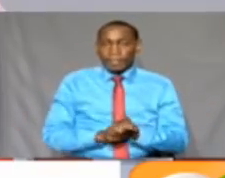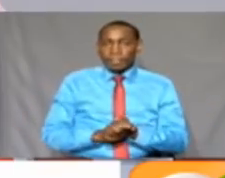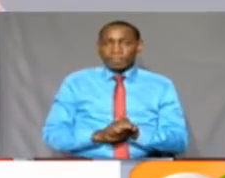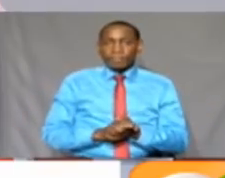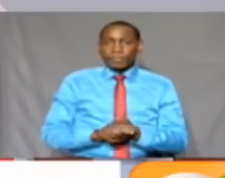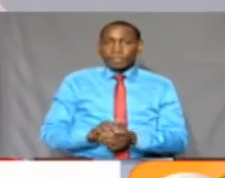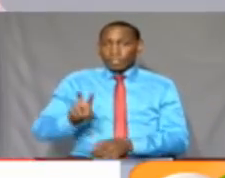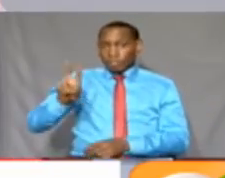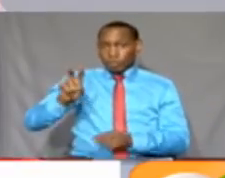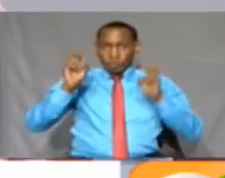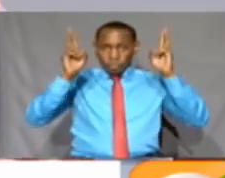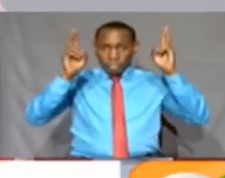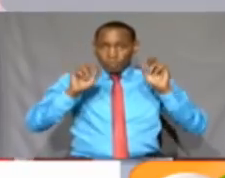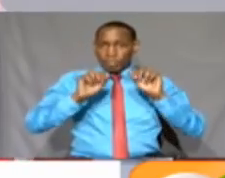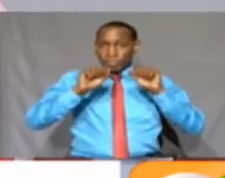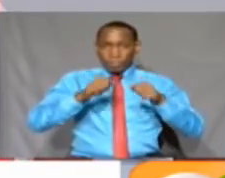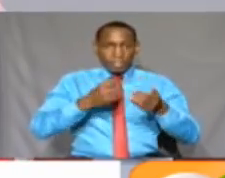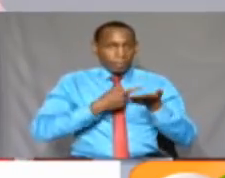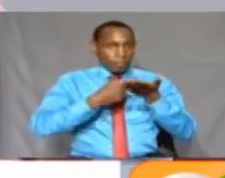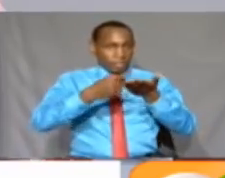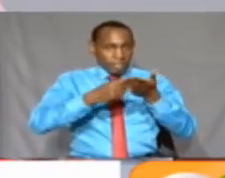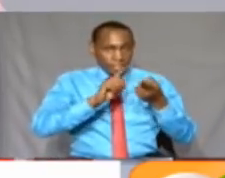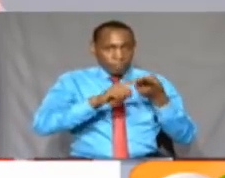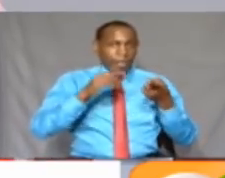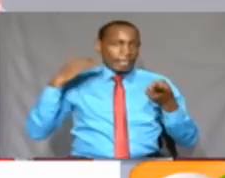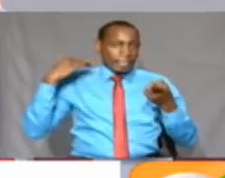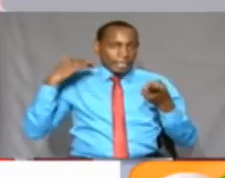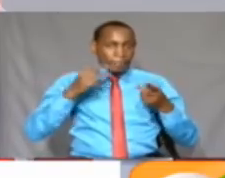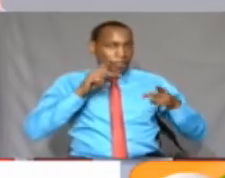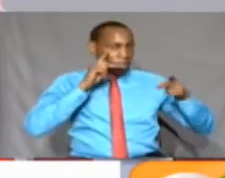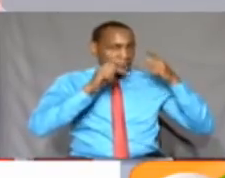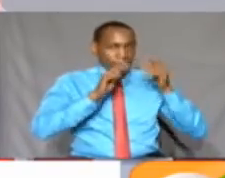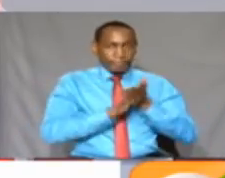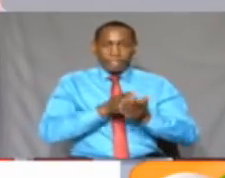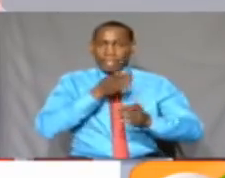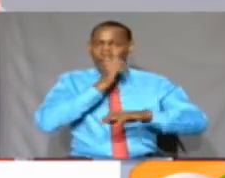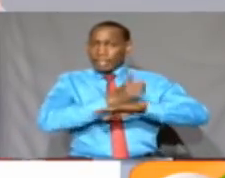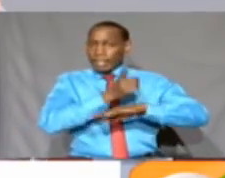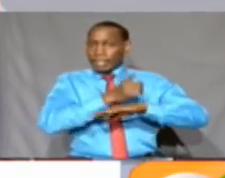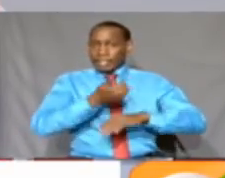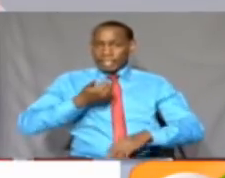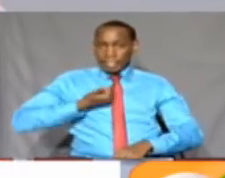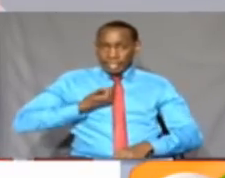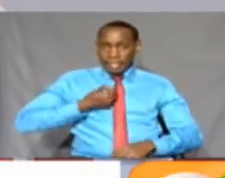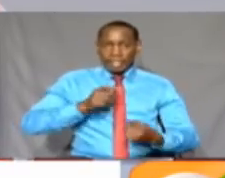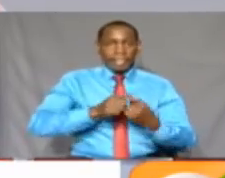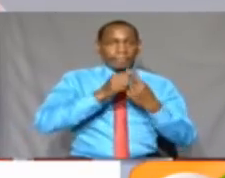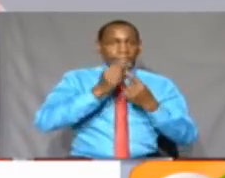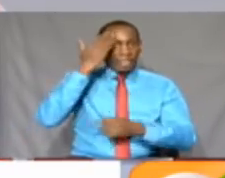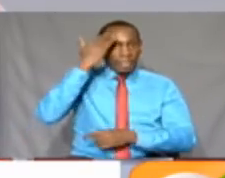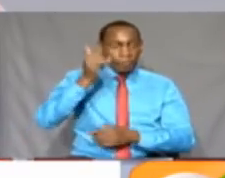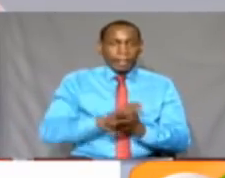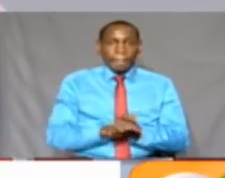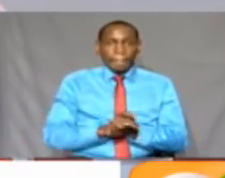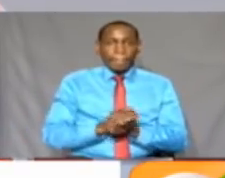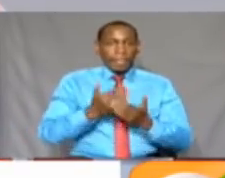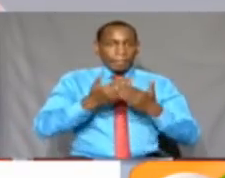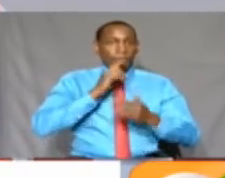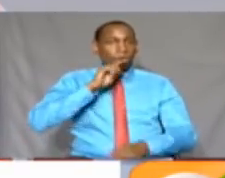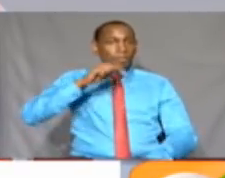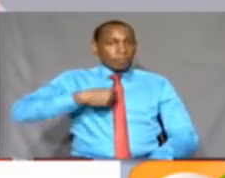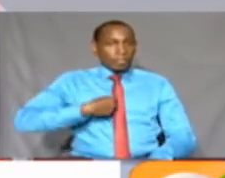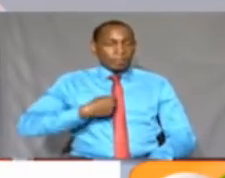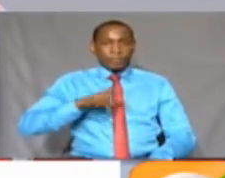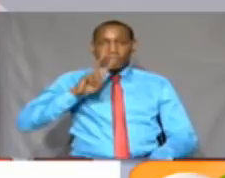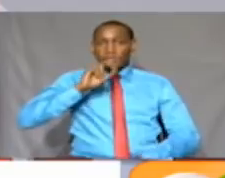issues. That you could look at it from the criminal element where he's threatened this girl. And especially because I was told that 2 years